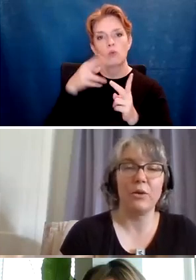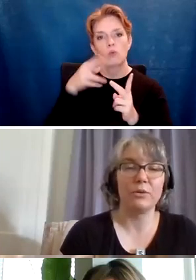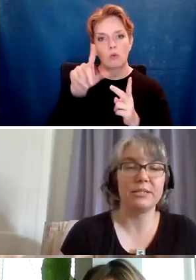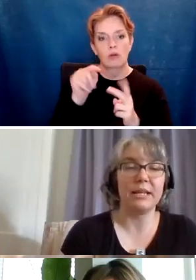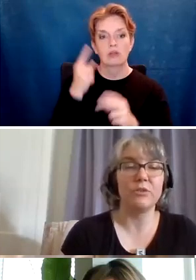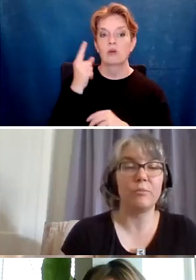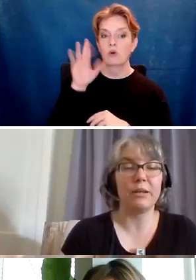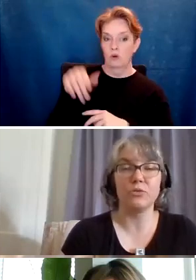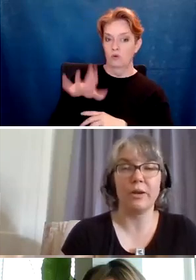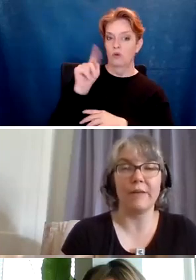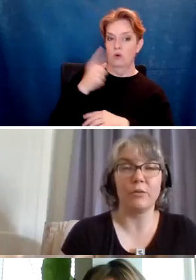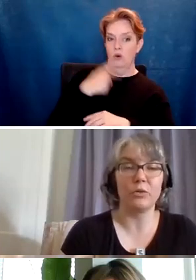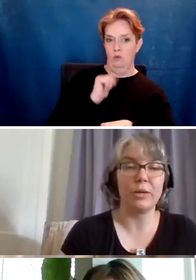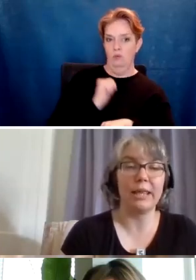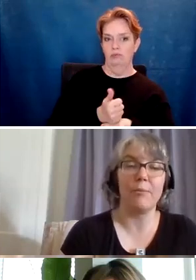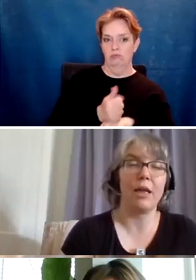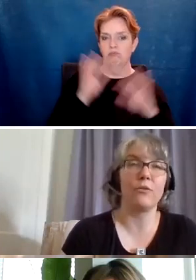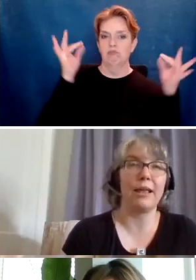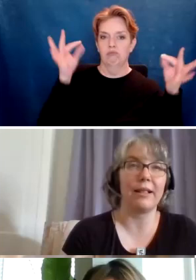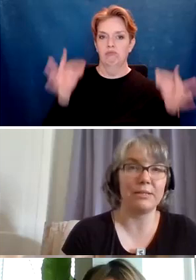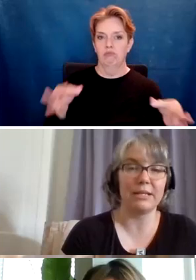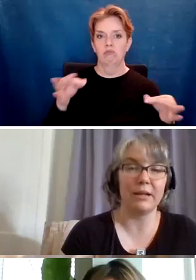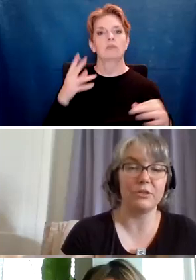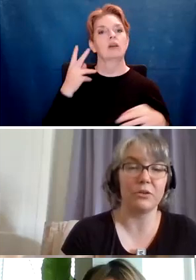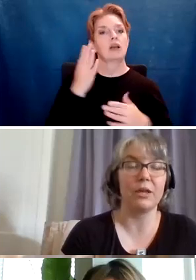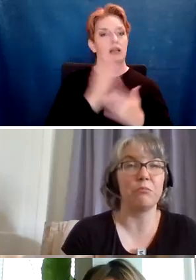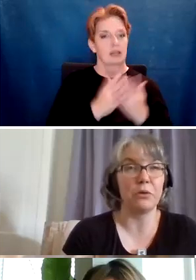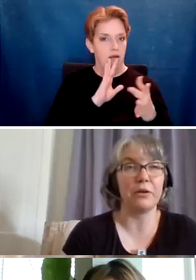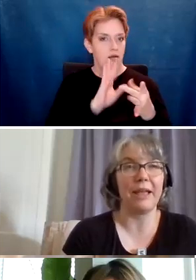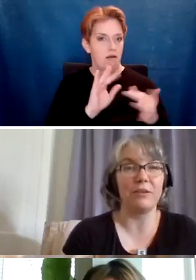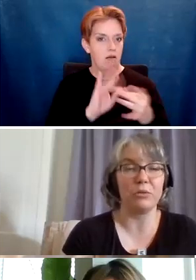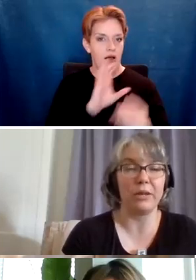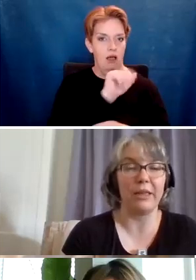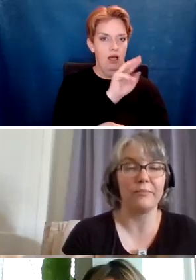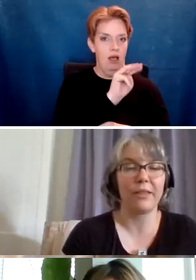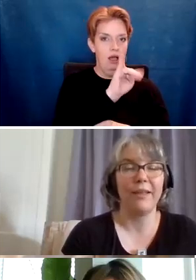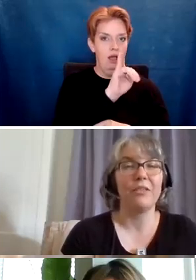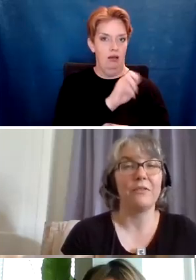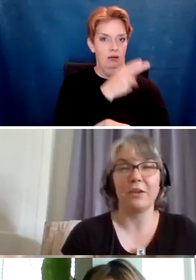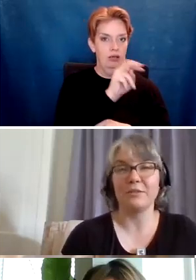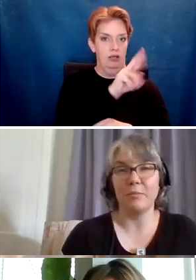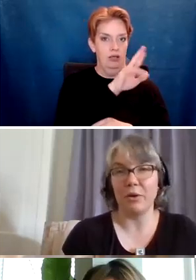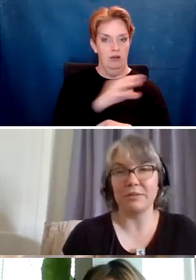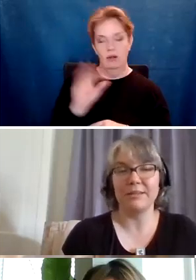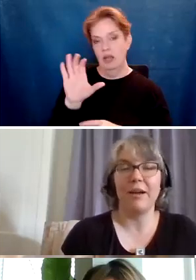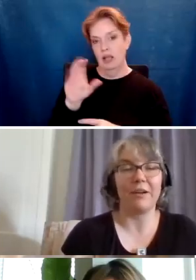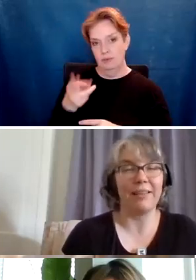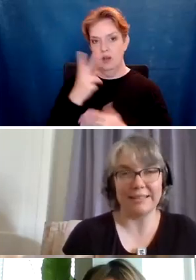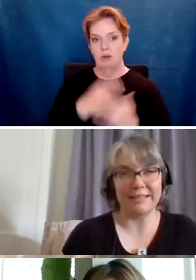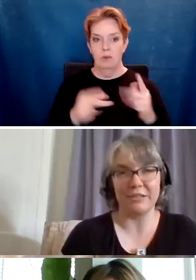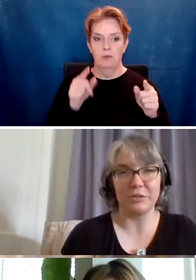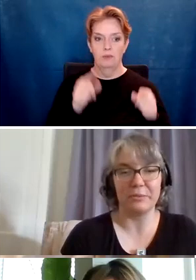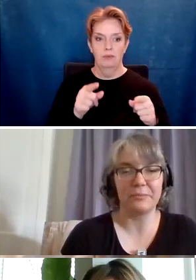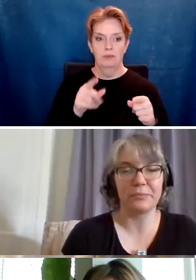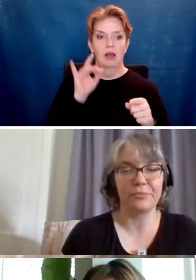display, which is said to have been a joint effort between Cami Henry and Clementine Hunter, employer and employee. The figures in the boats are